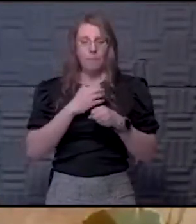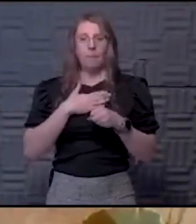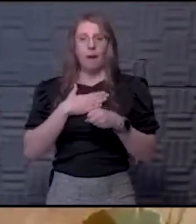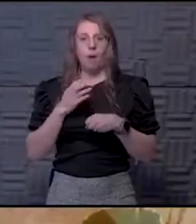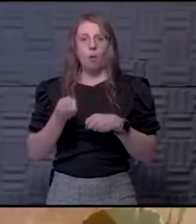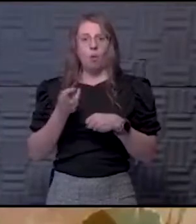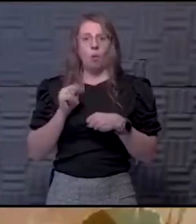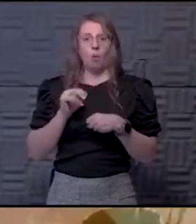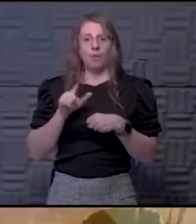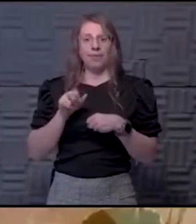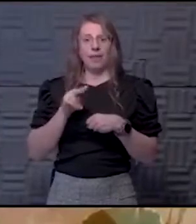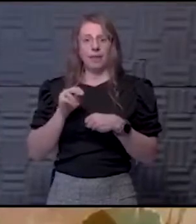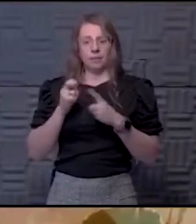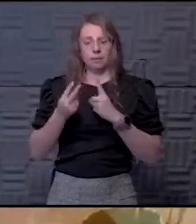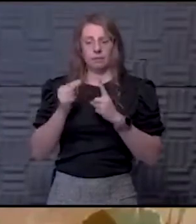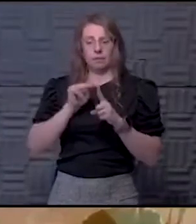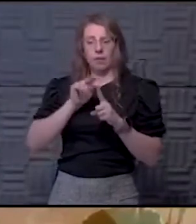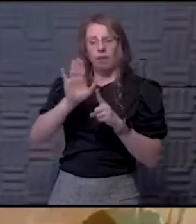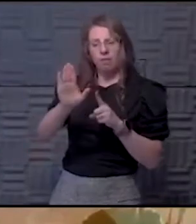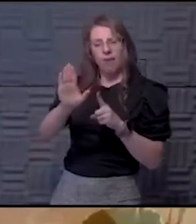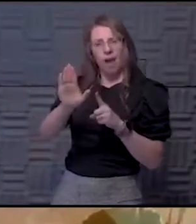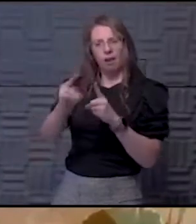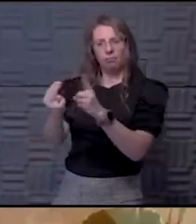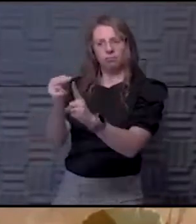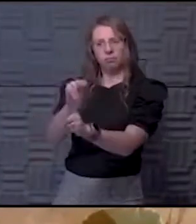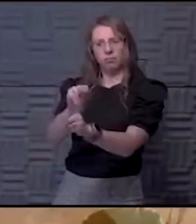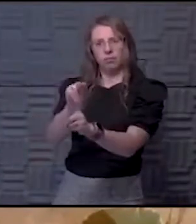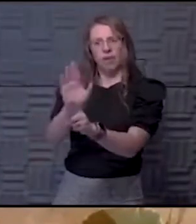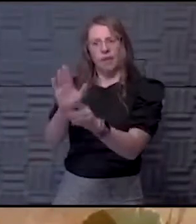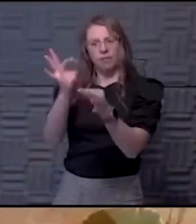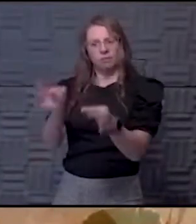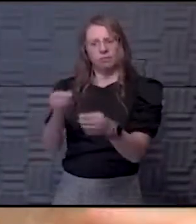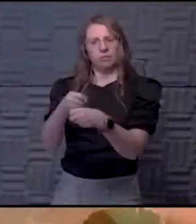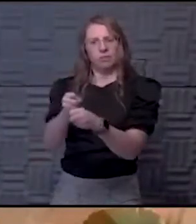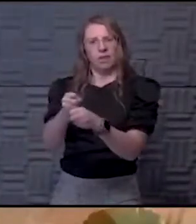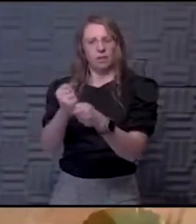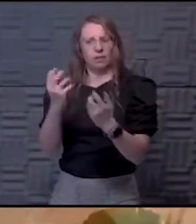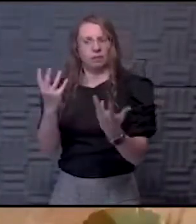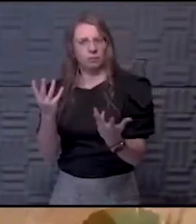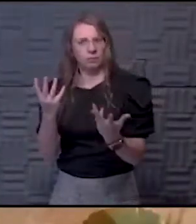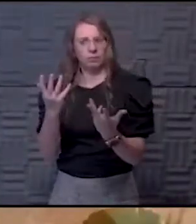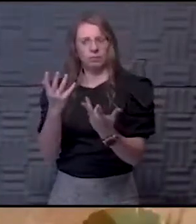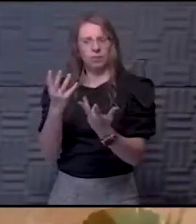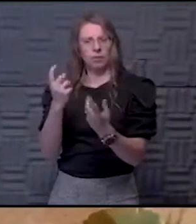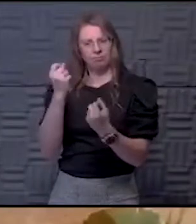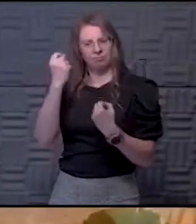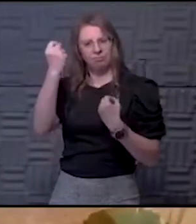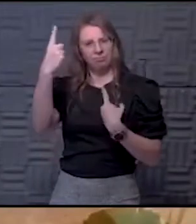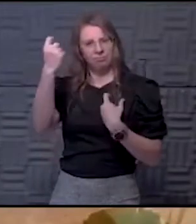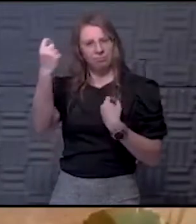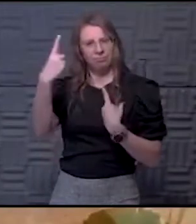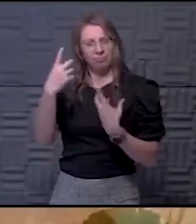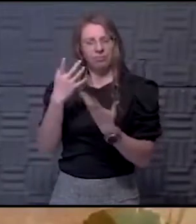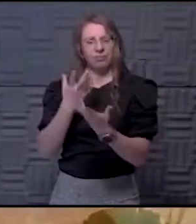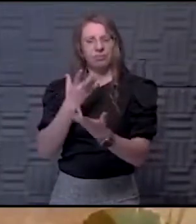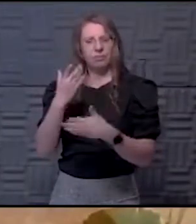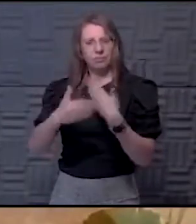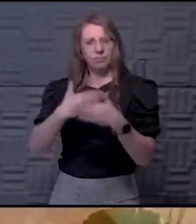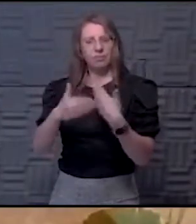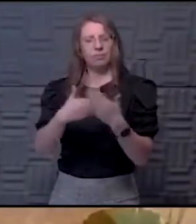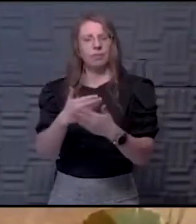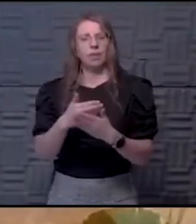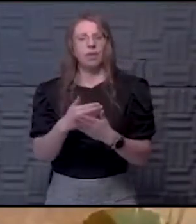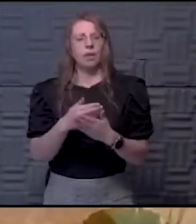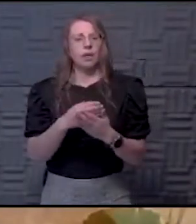another person's decision-making and lenses. And so to go back and just read through or just even skim through